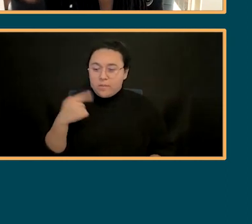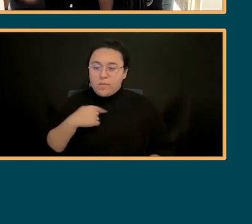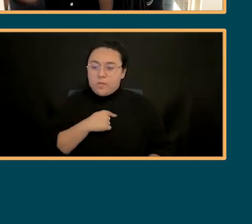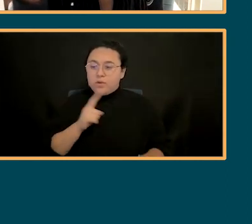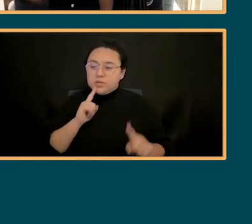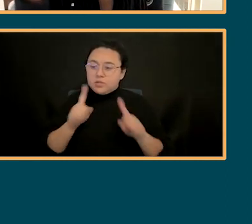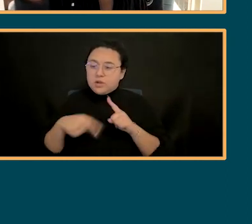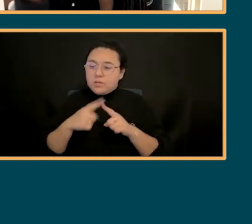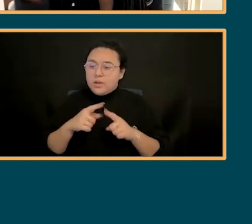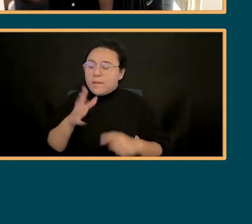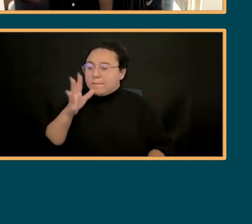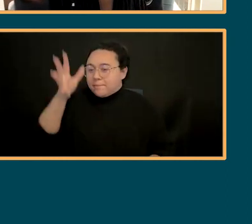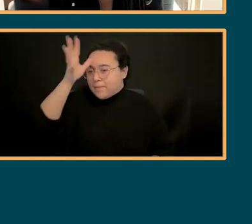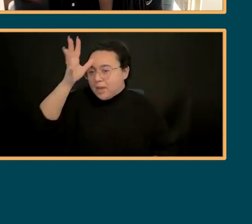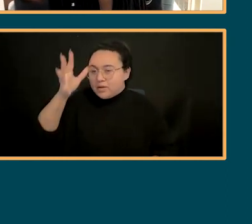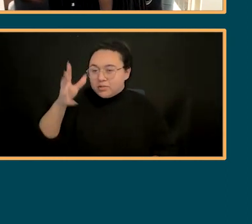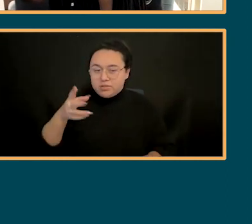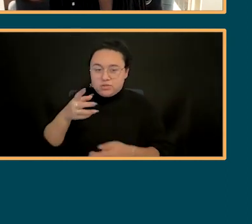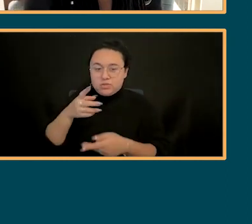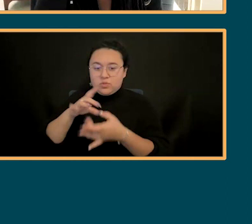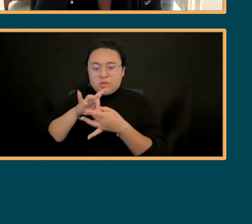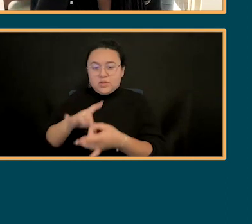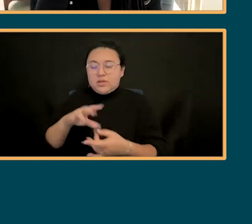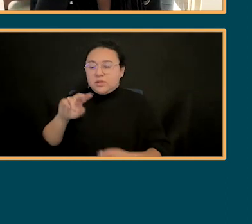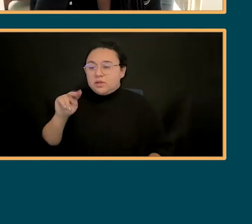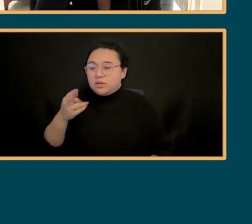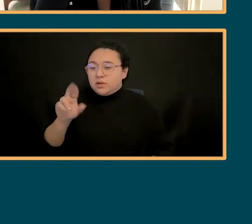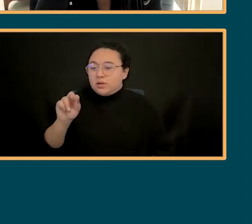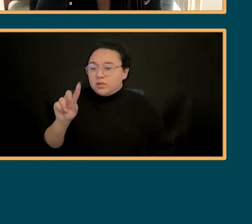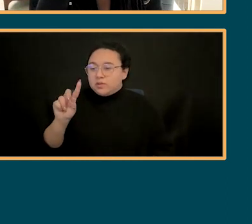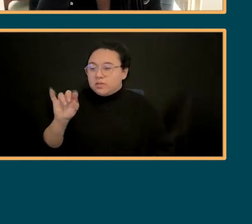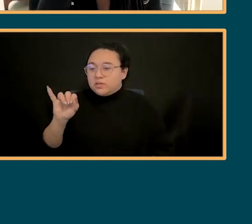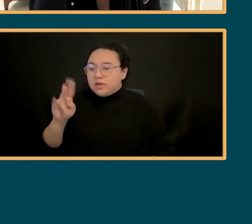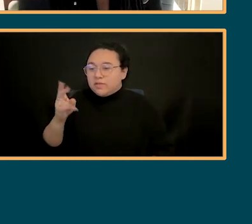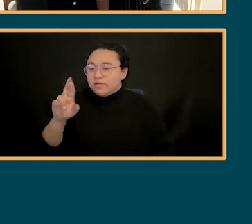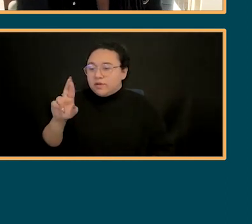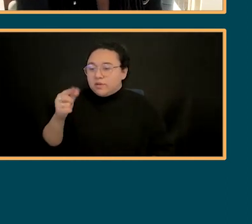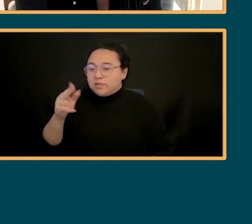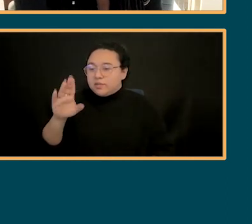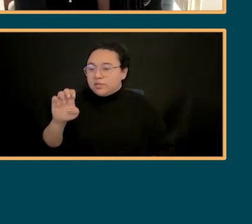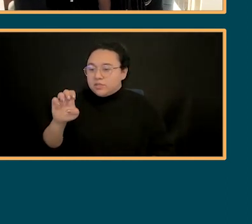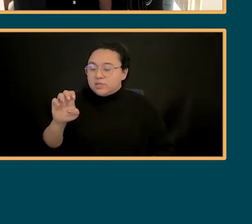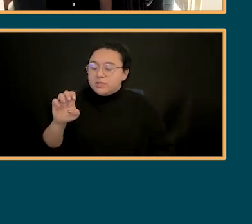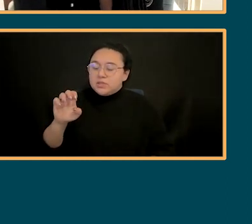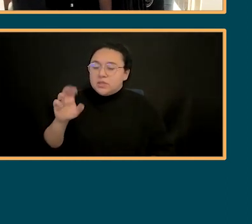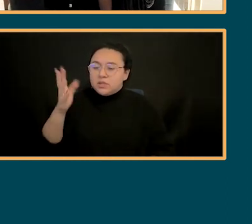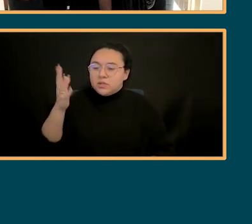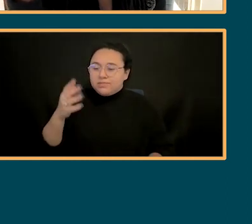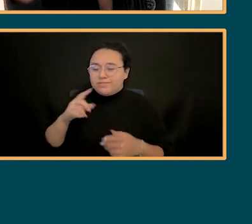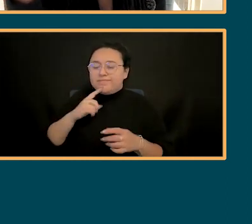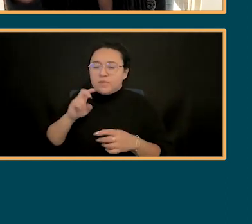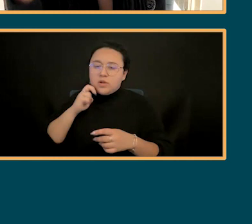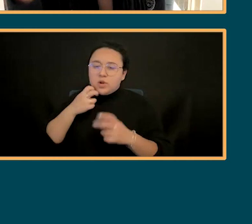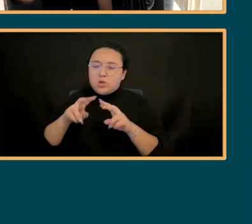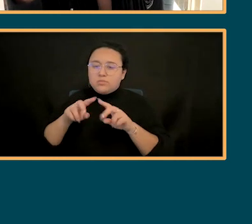talk about parenting as it relates to neurodivergence? Or why would we invite like